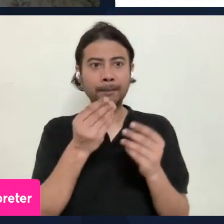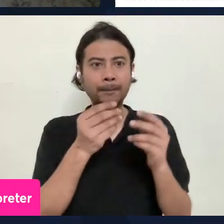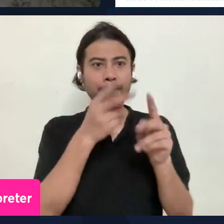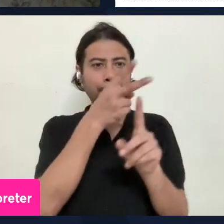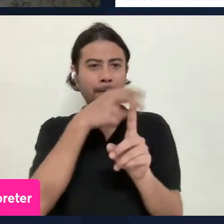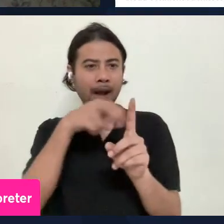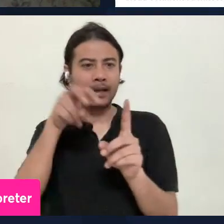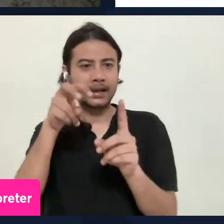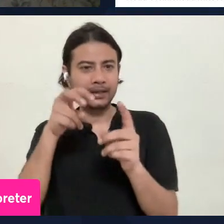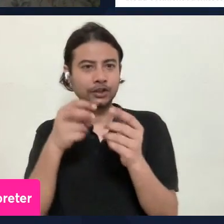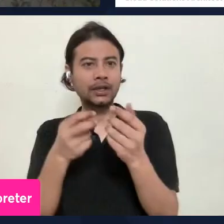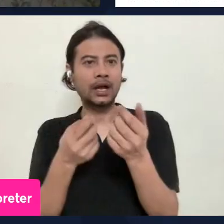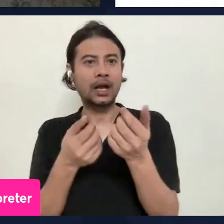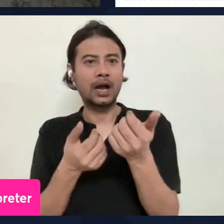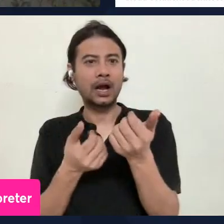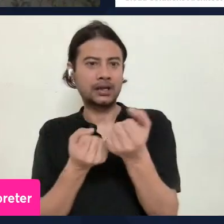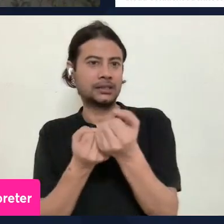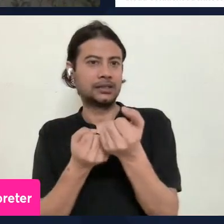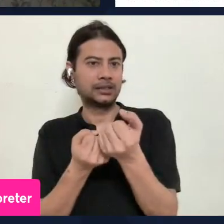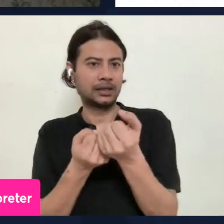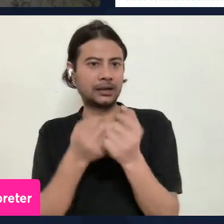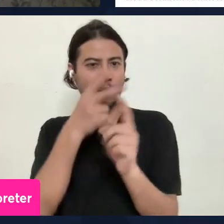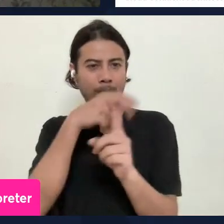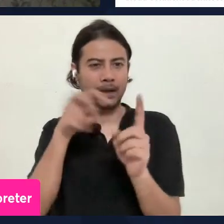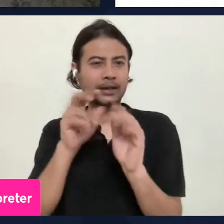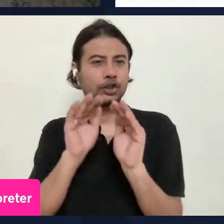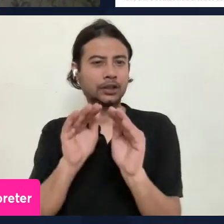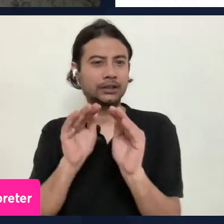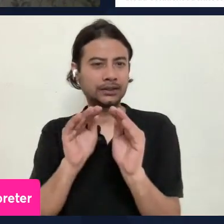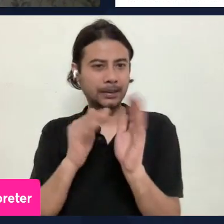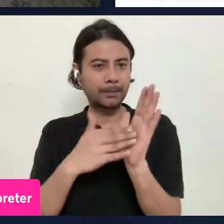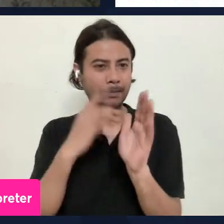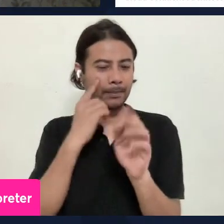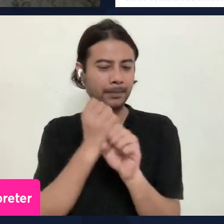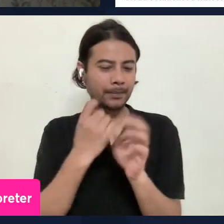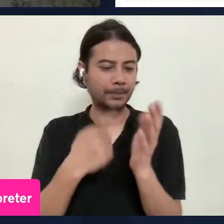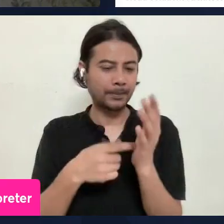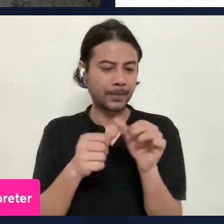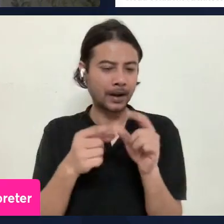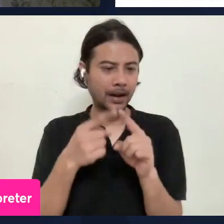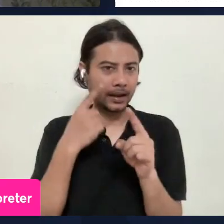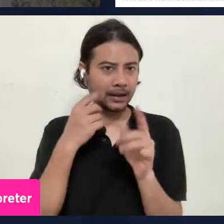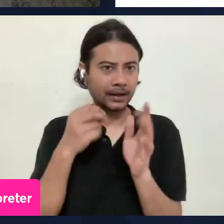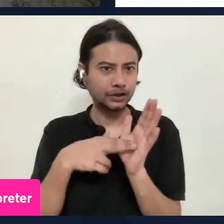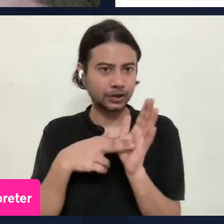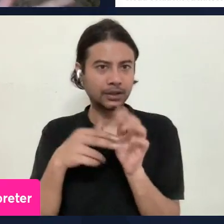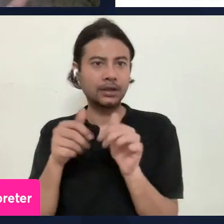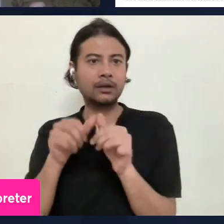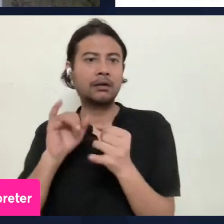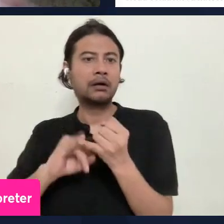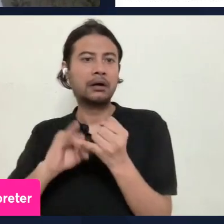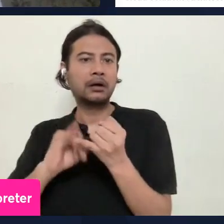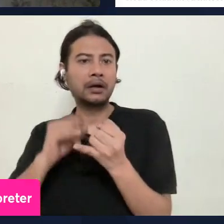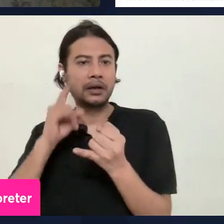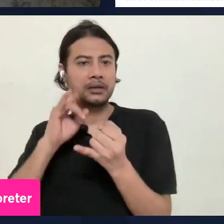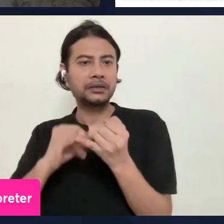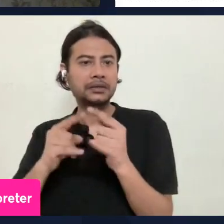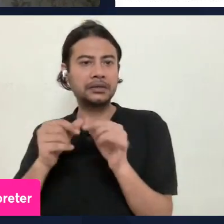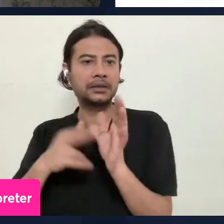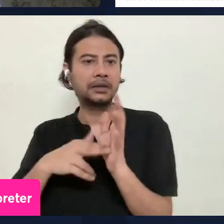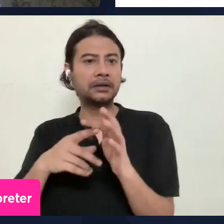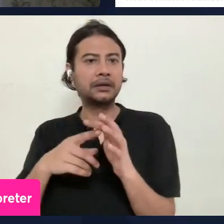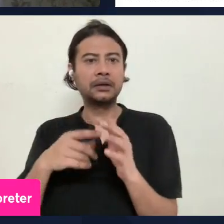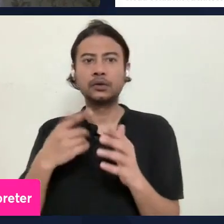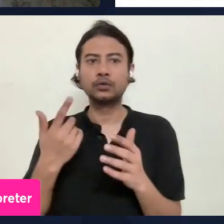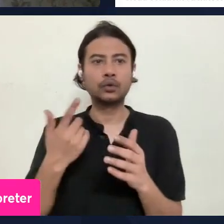it's recently, now it has recently become generally available. So if we move from like runtime tuning to